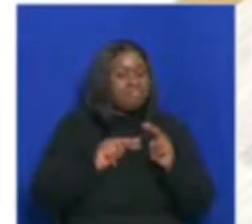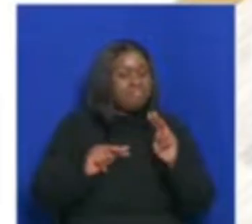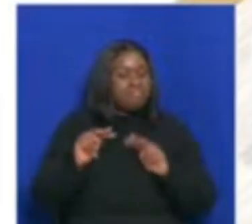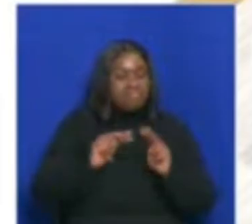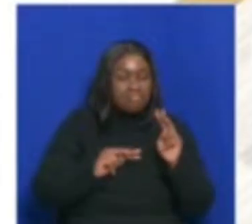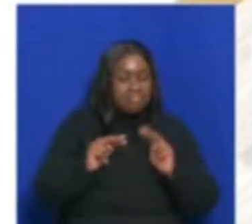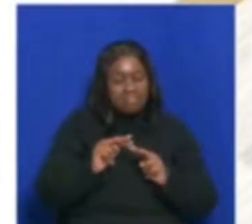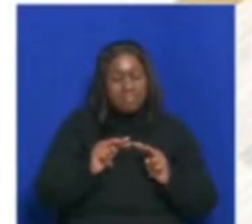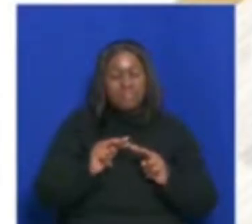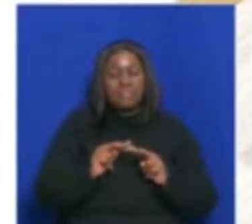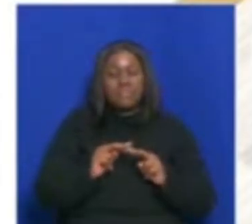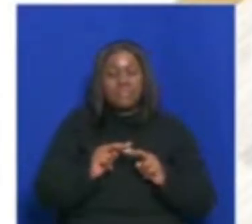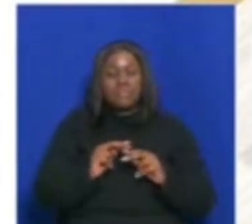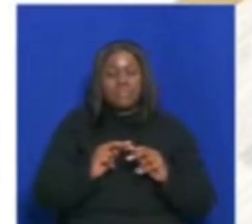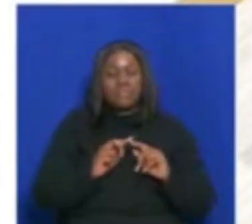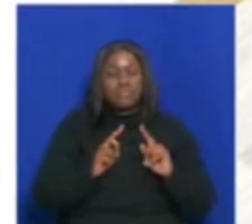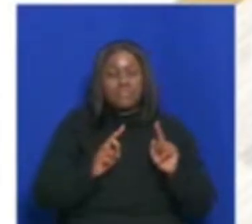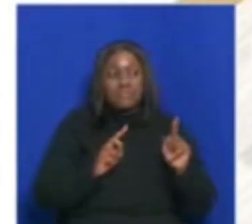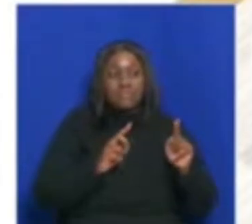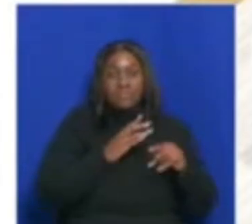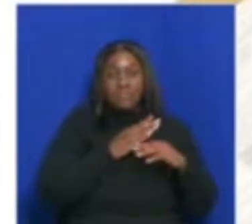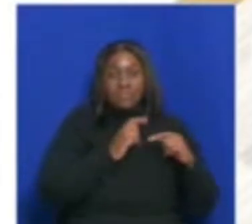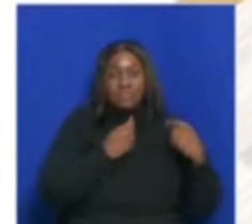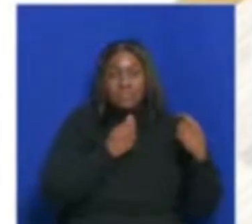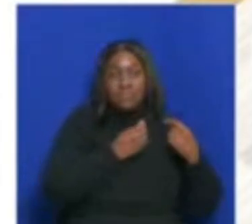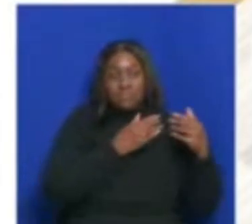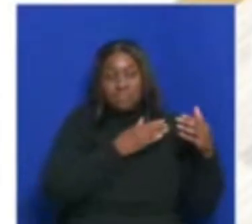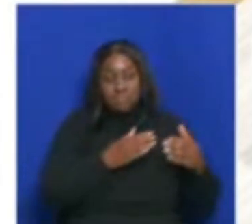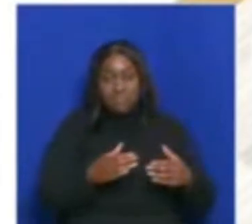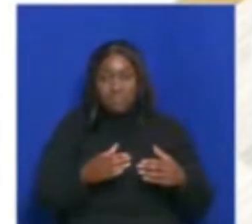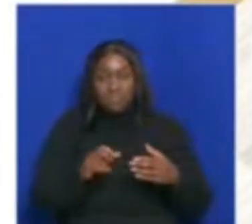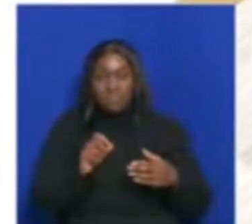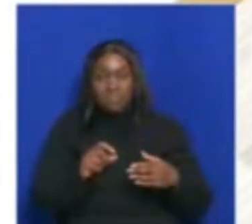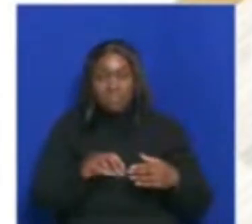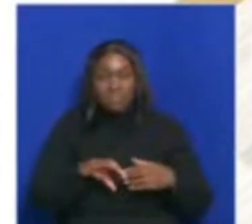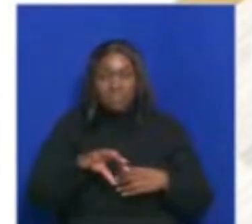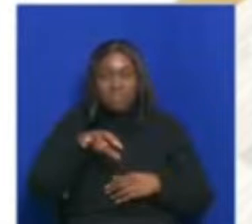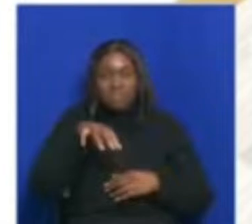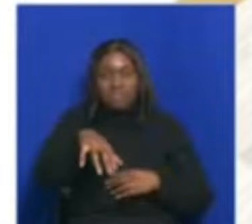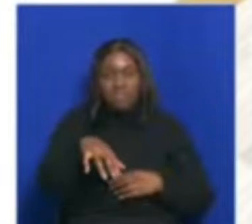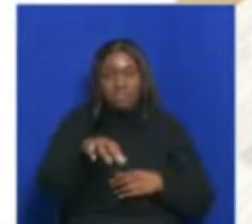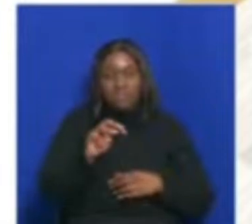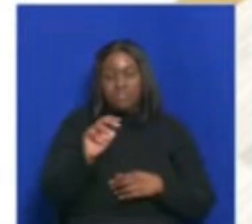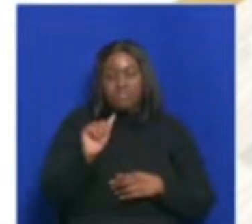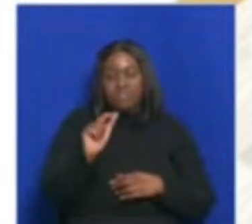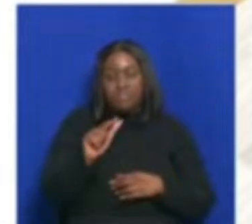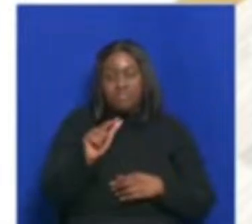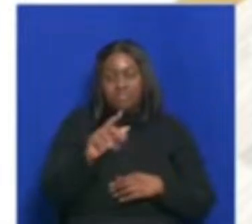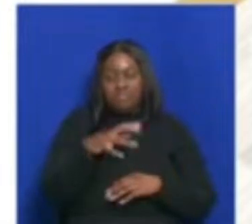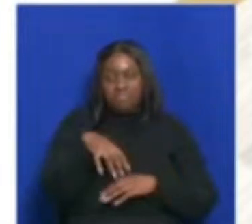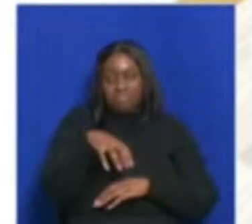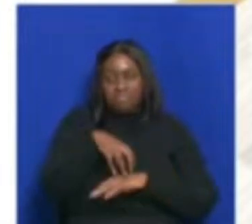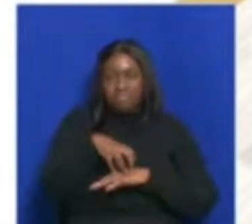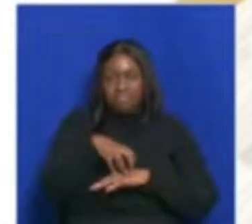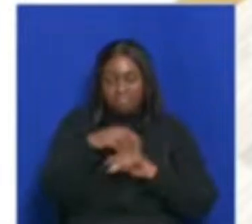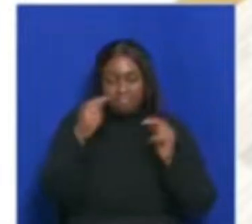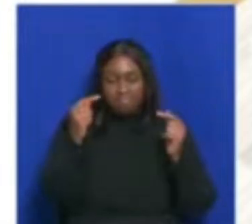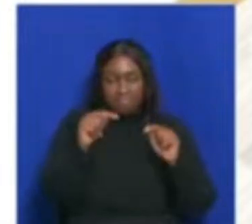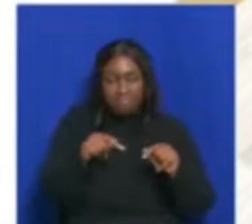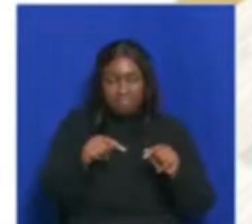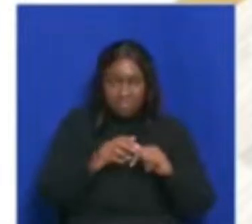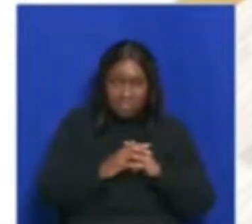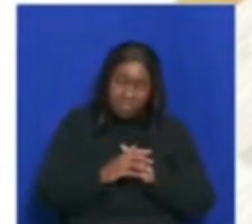team arrived at the Pavilion Shopping Centre, and they were summoned